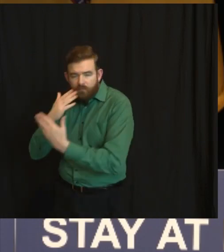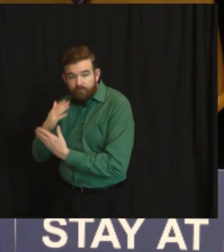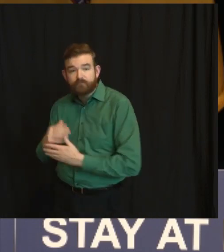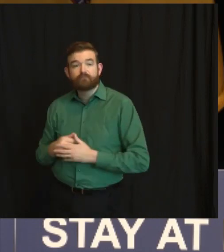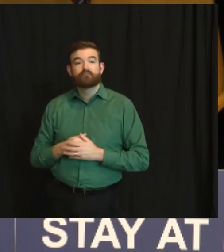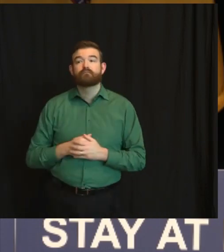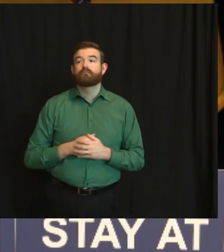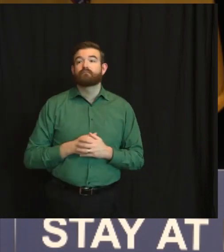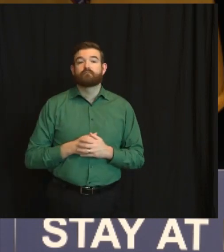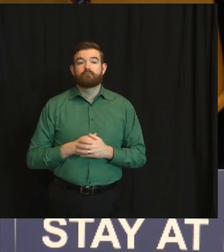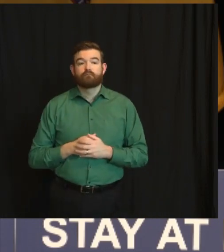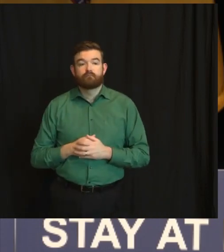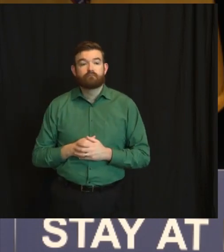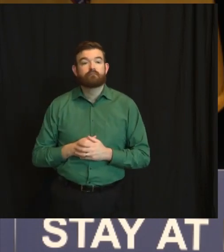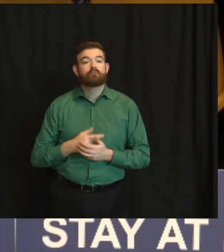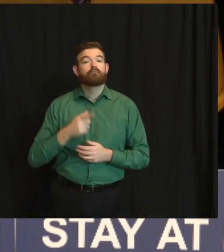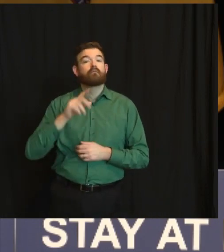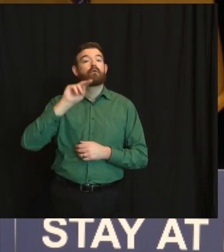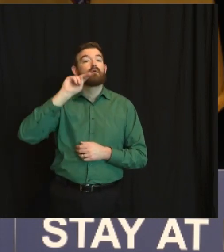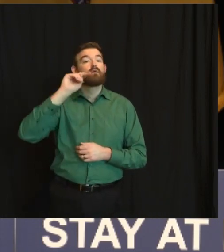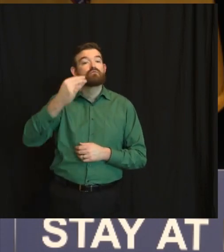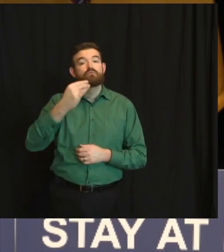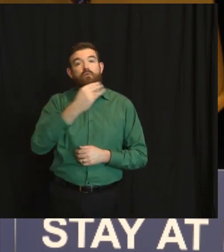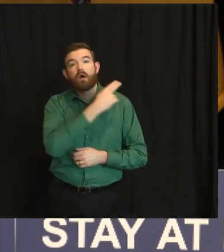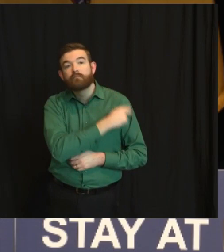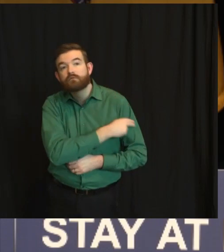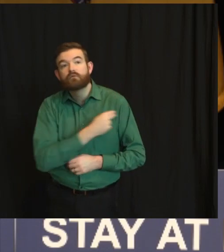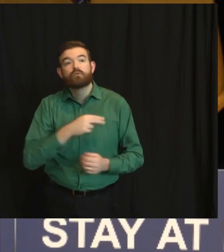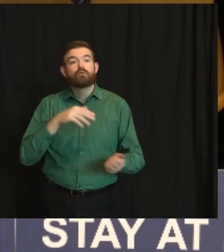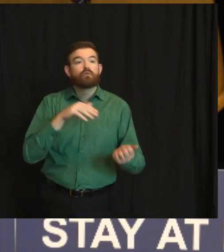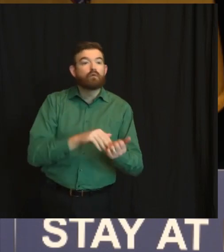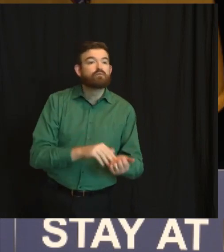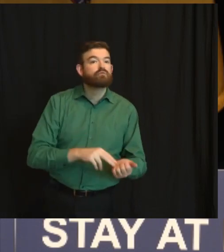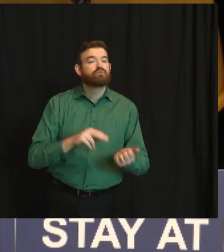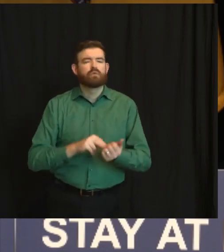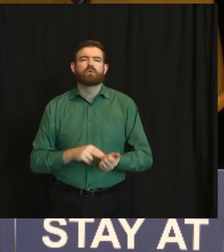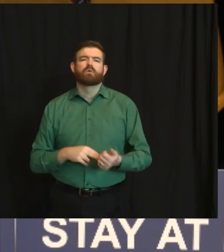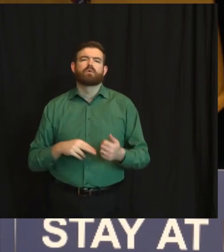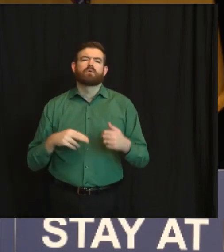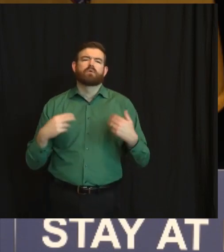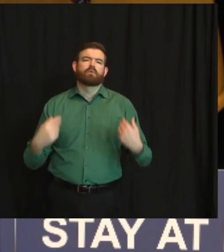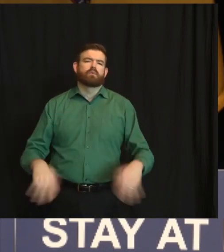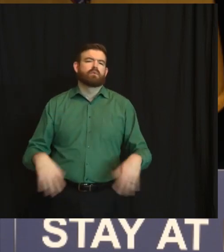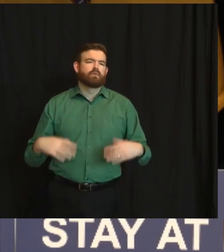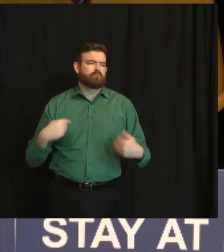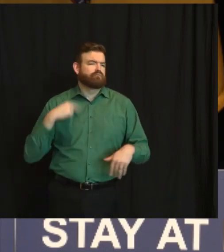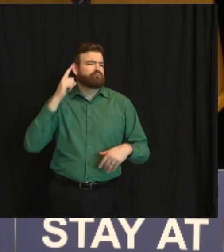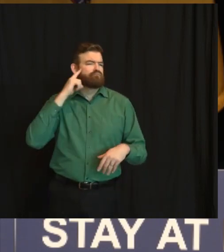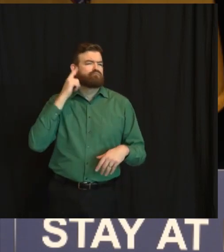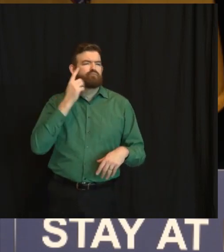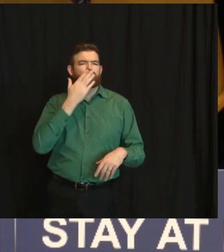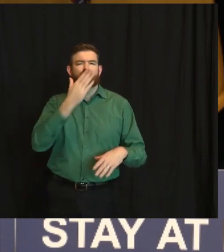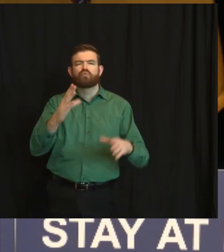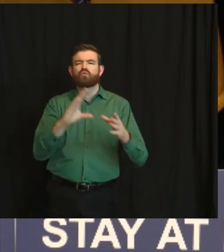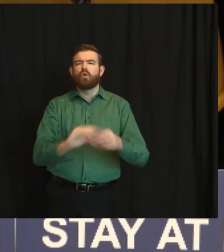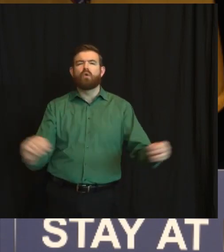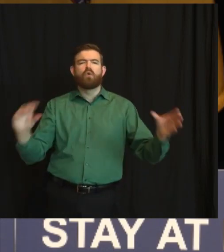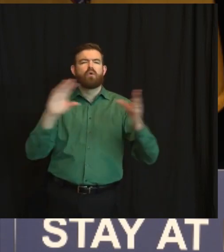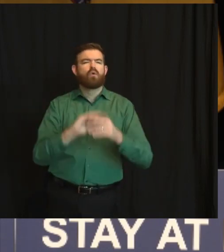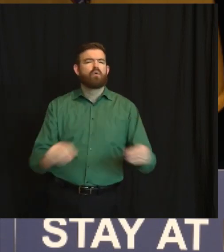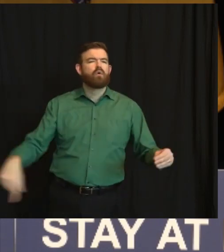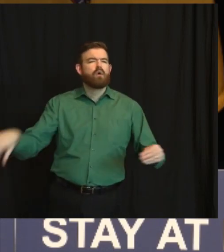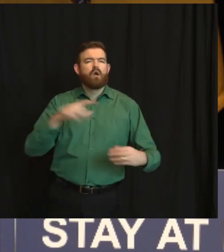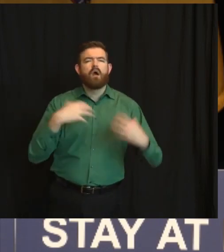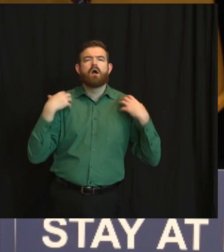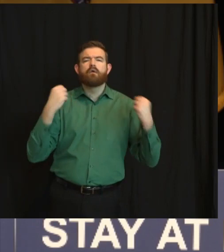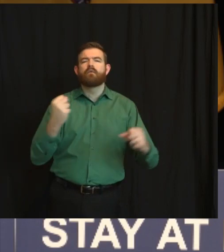has been unprecedented. But again and again, we hear stories of how our healthcare professionals are rising to the occasion and